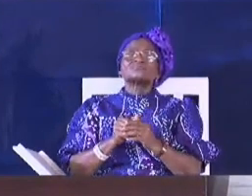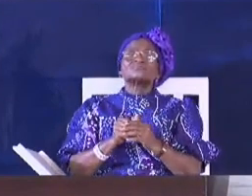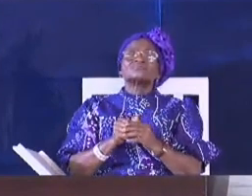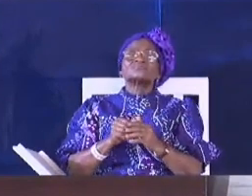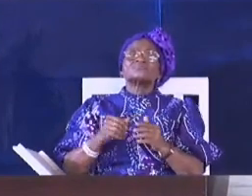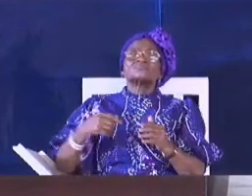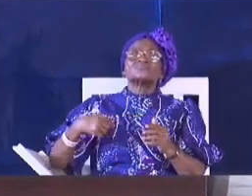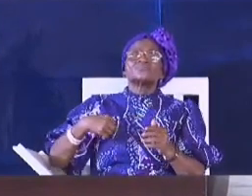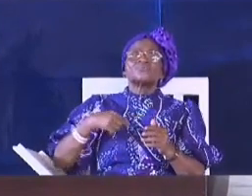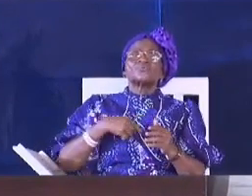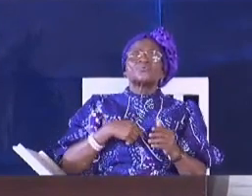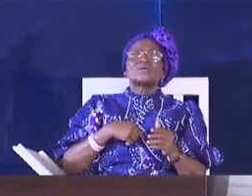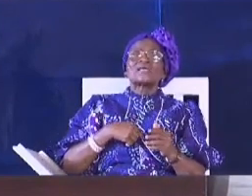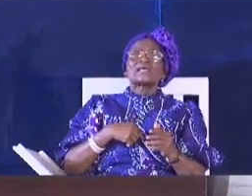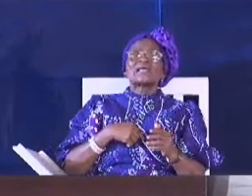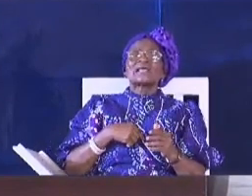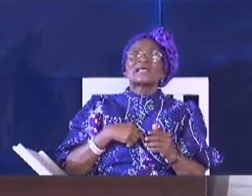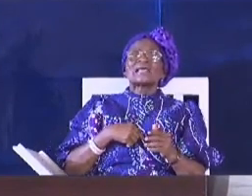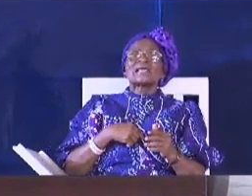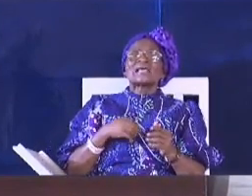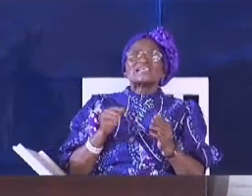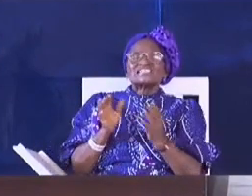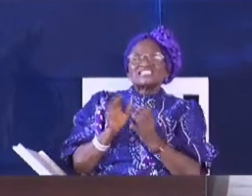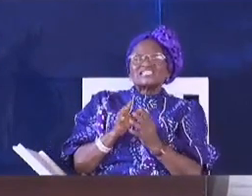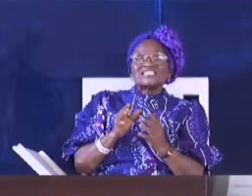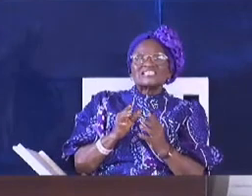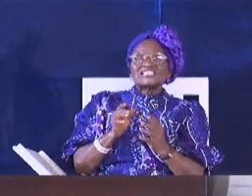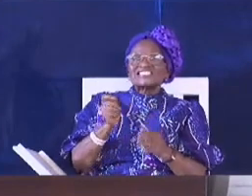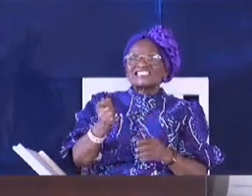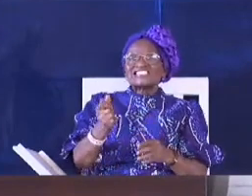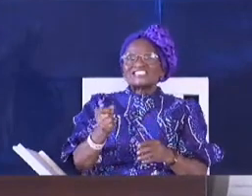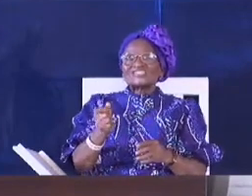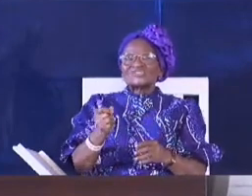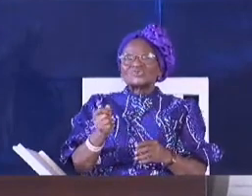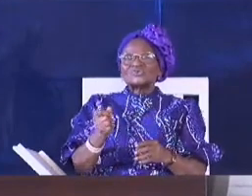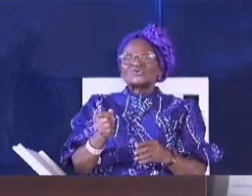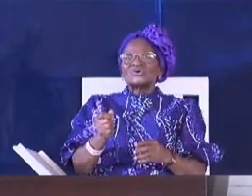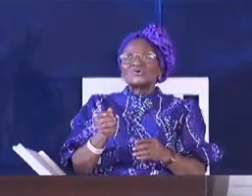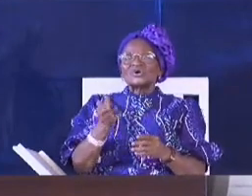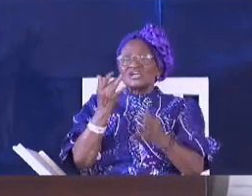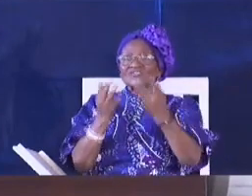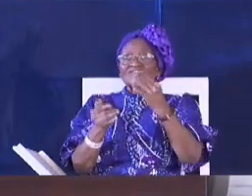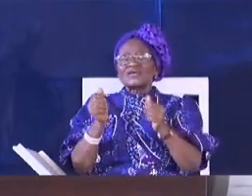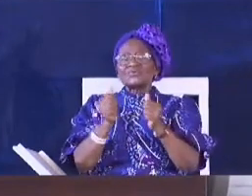we shield the little flame with our hands